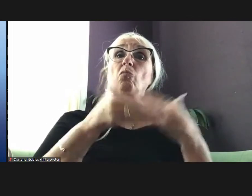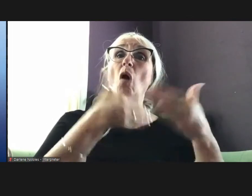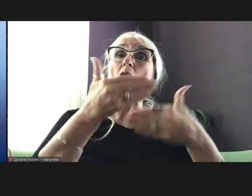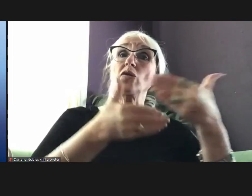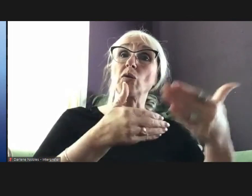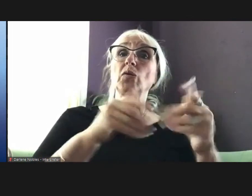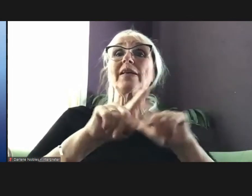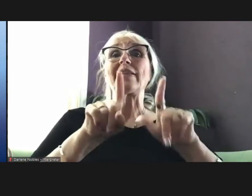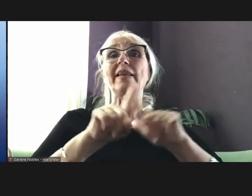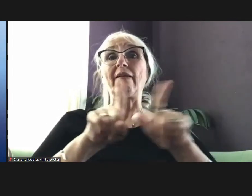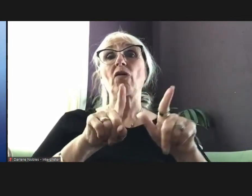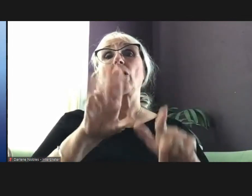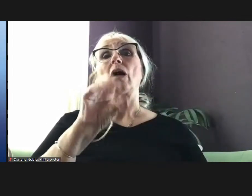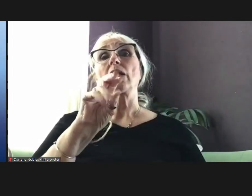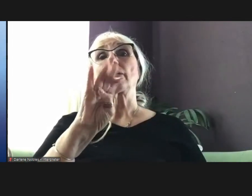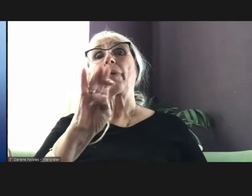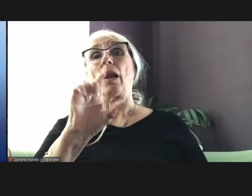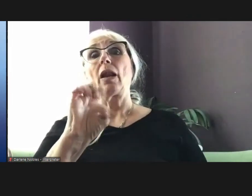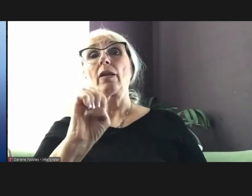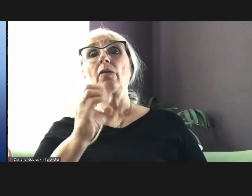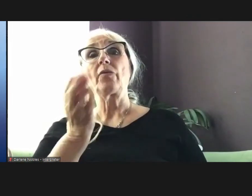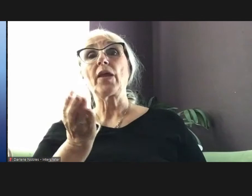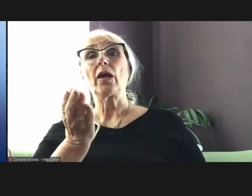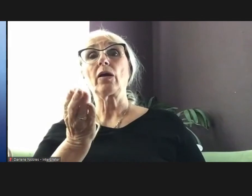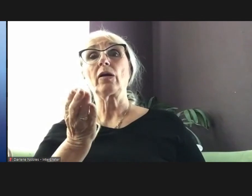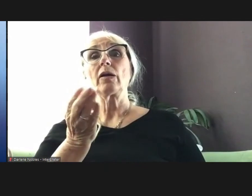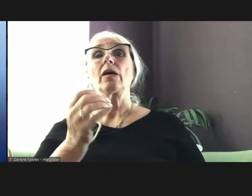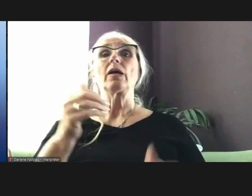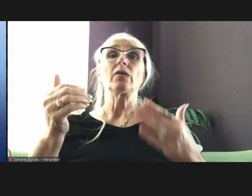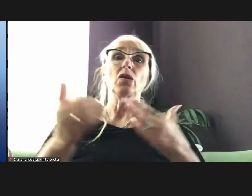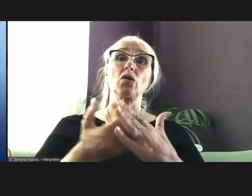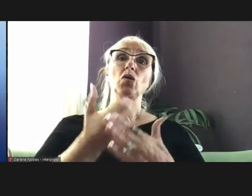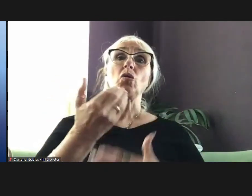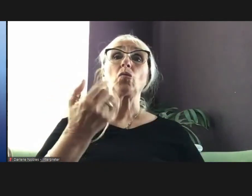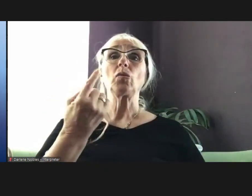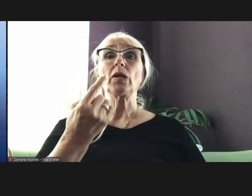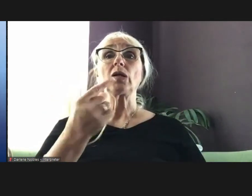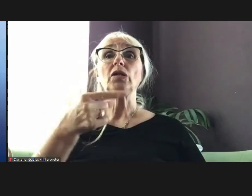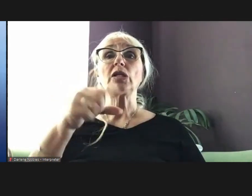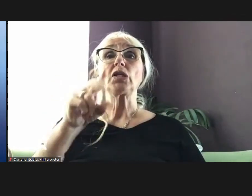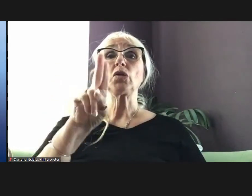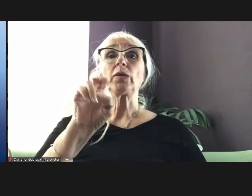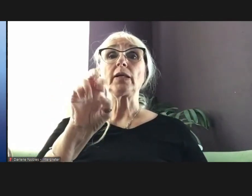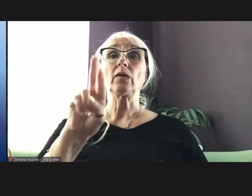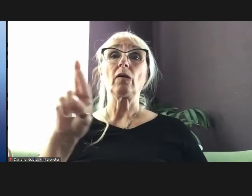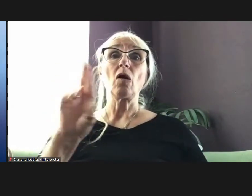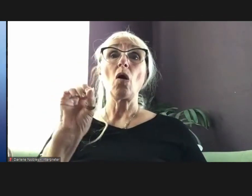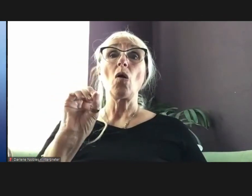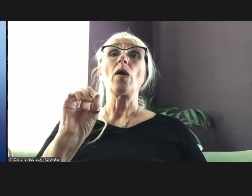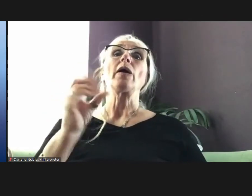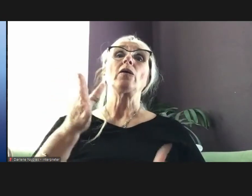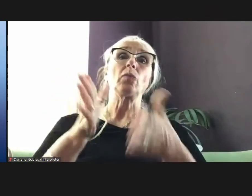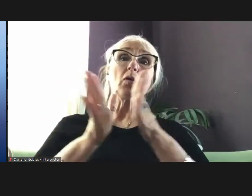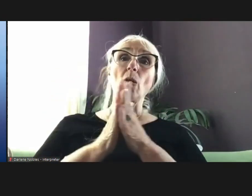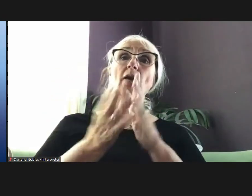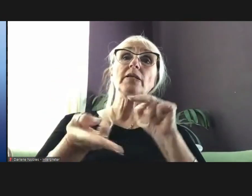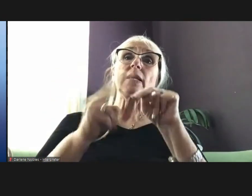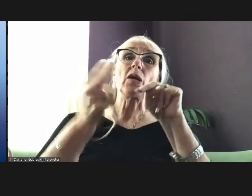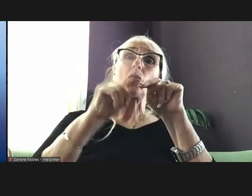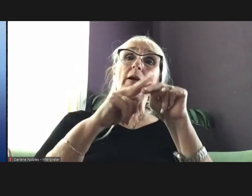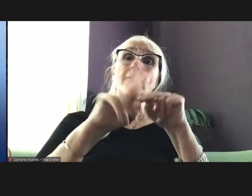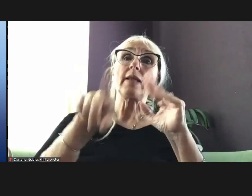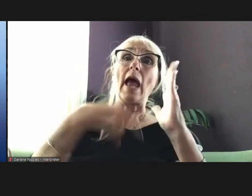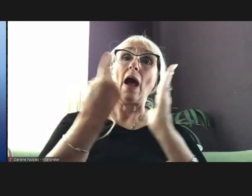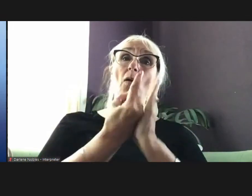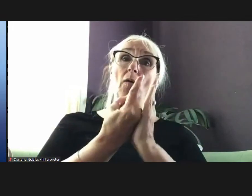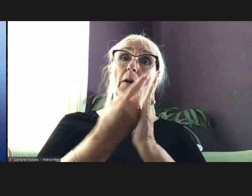in place at that time. The new constable, Constable Guerrero, he is requesting to increase the hours that their